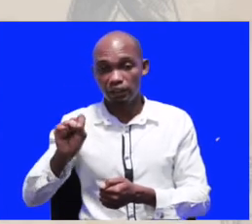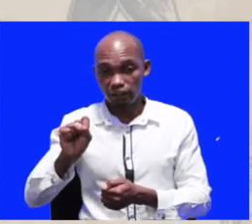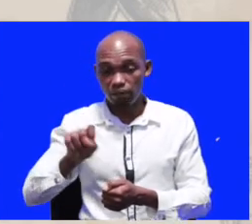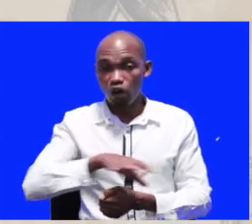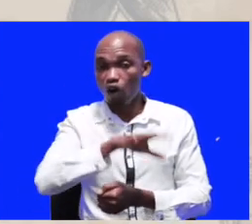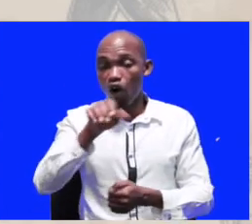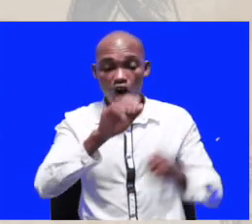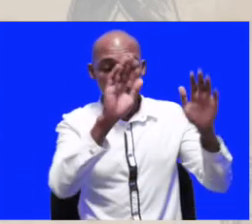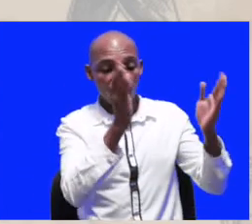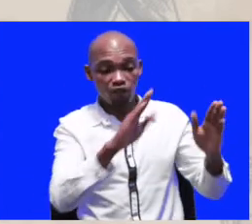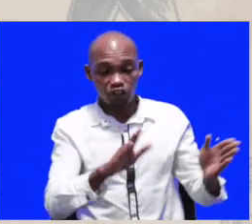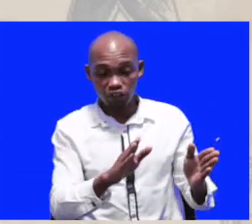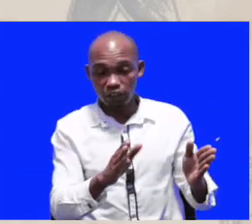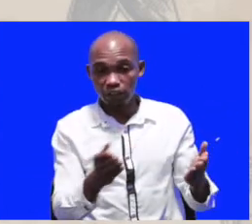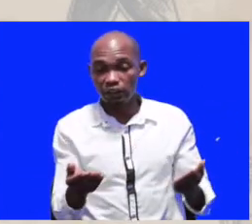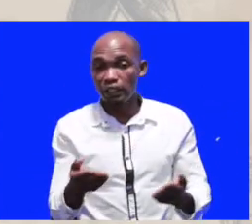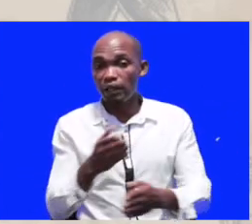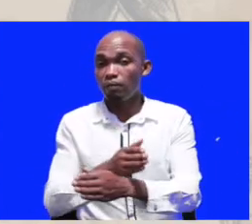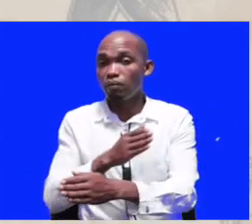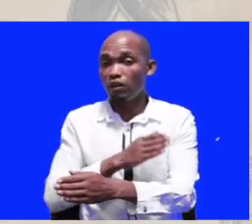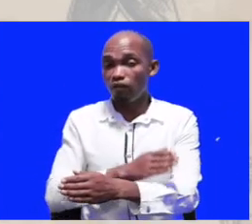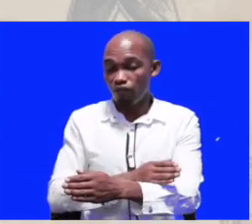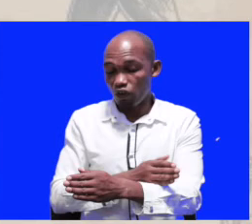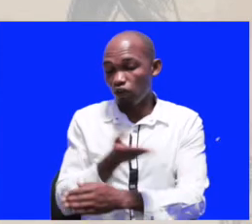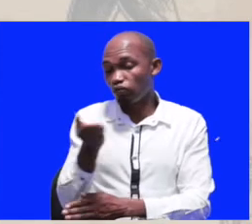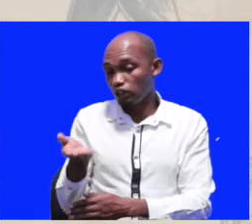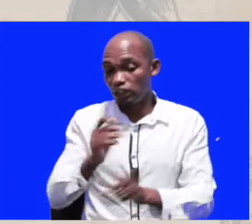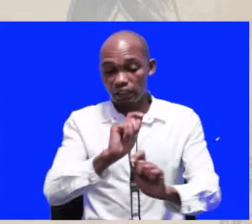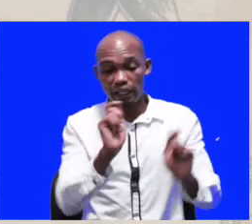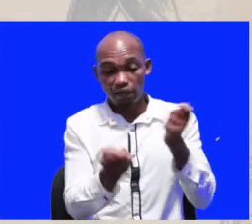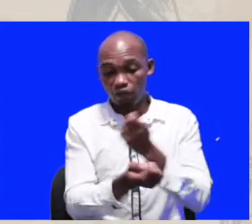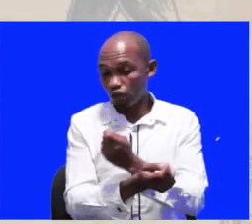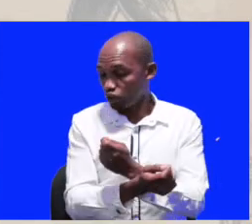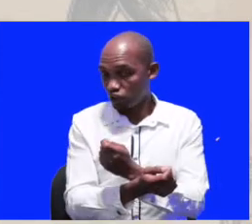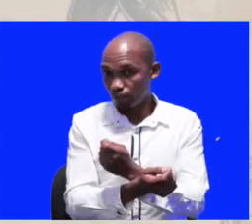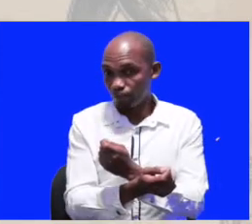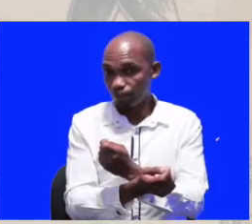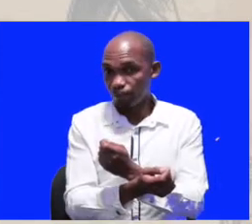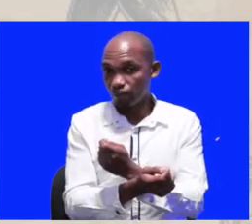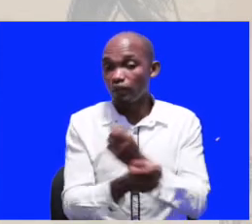other features become more prominent than before, resulting in evolution.